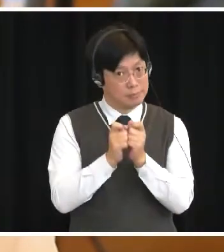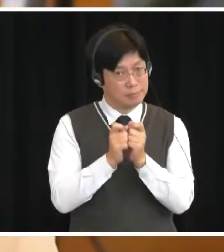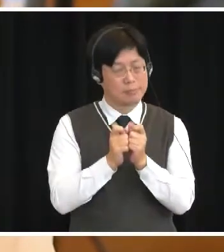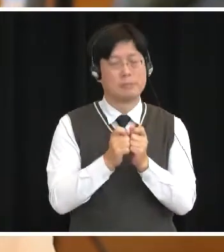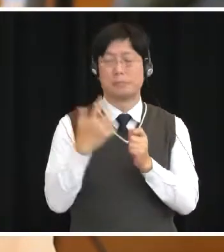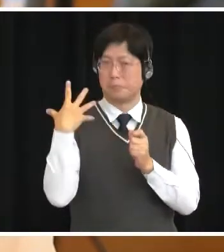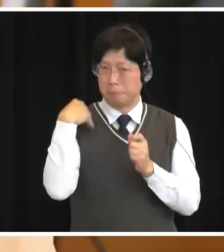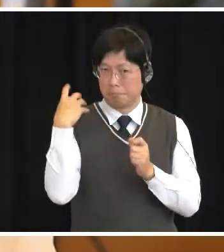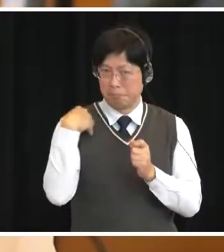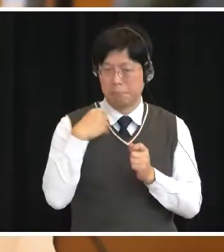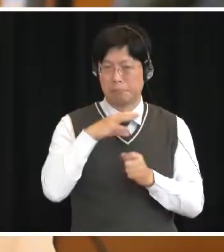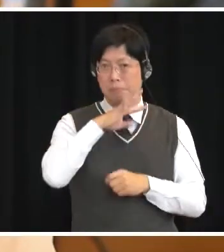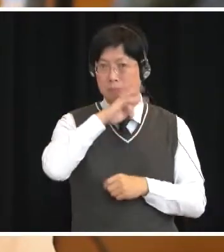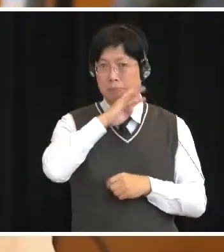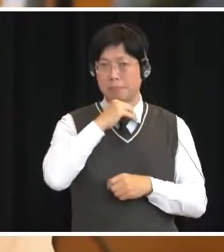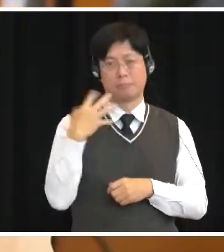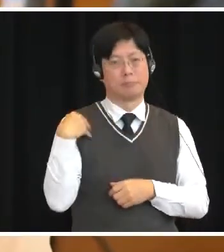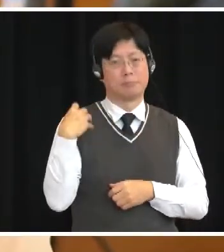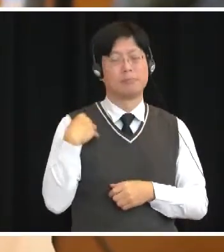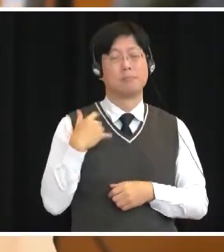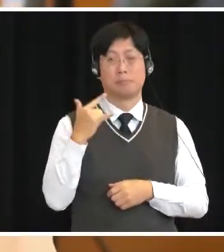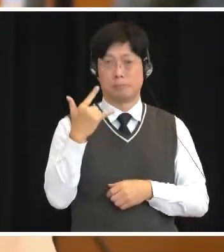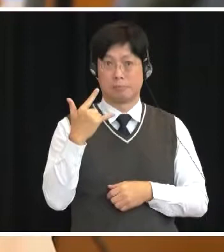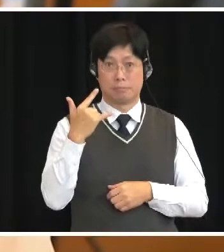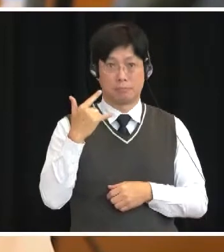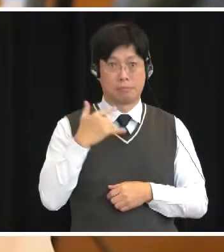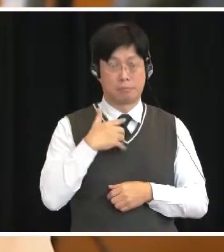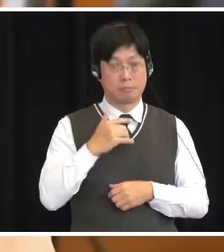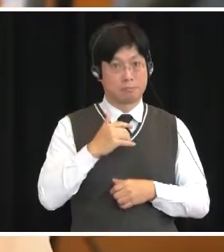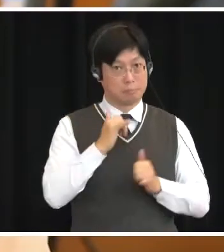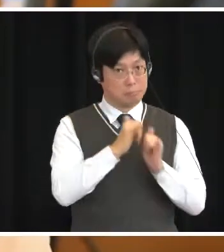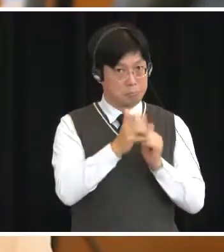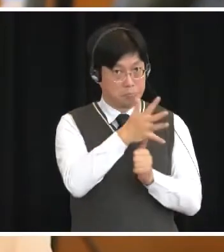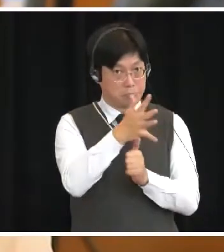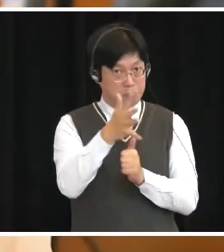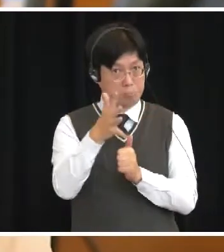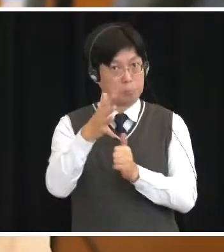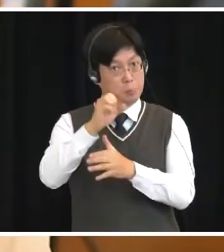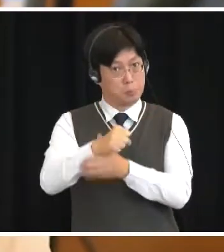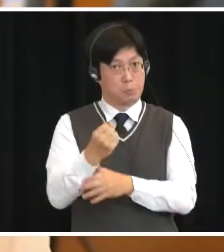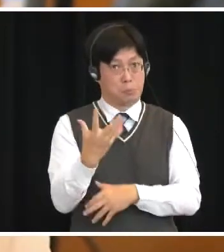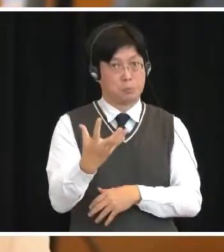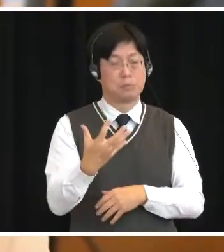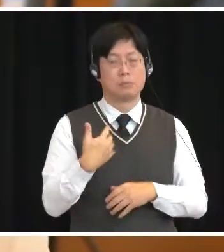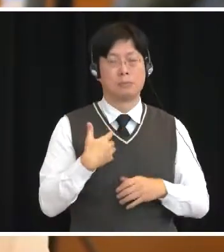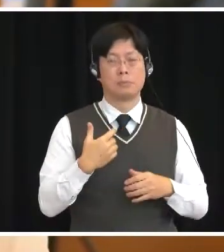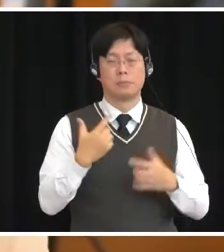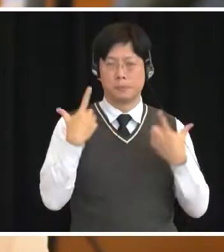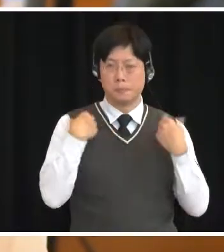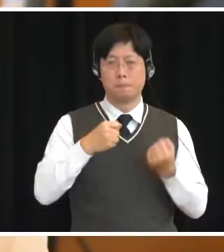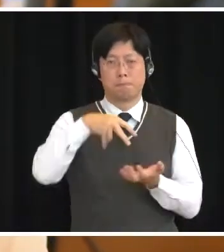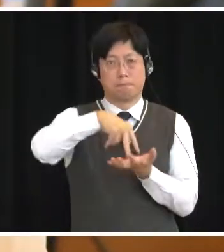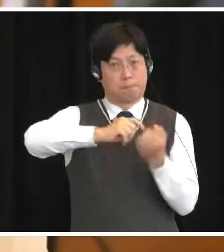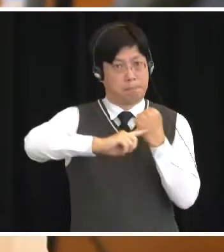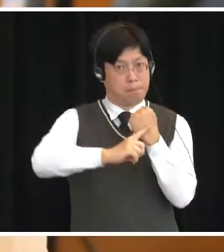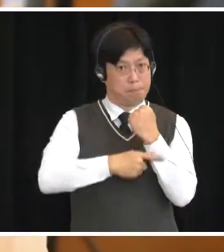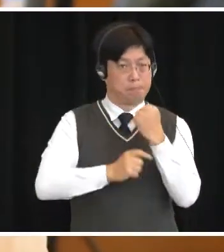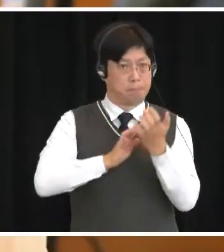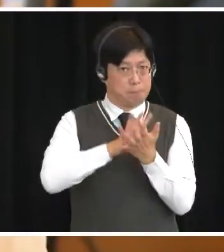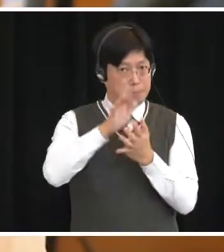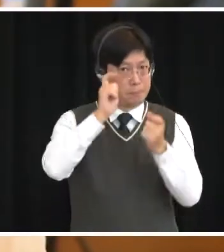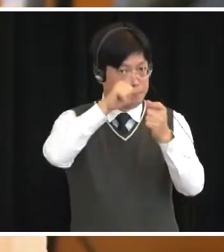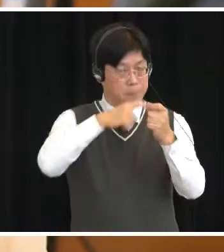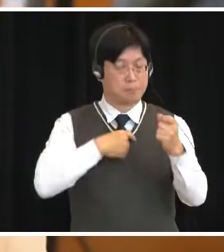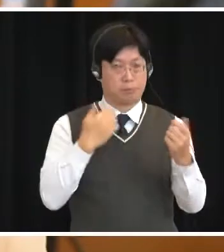for the sake of protecting children, we prefer to maintain the status quo before consensus